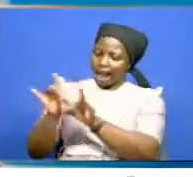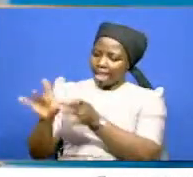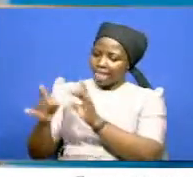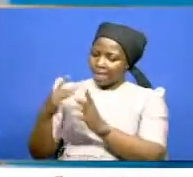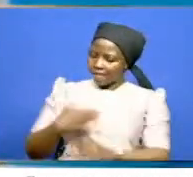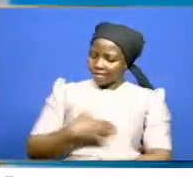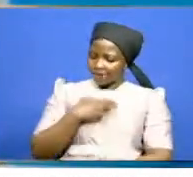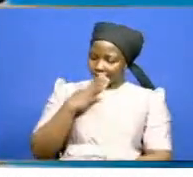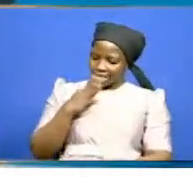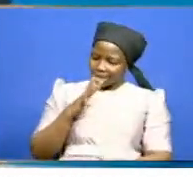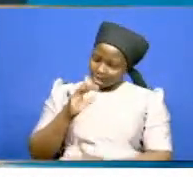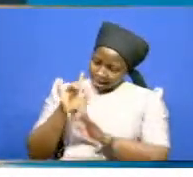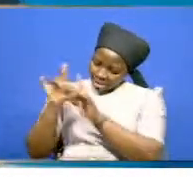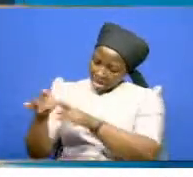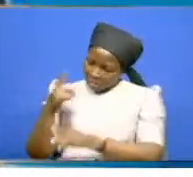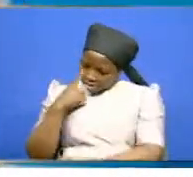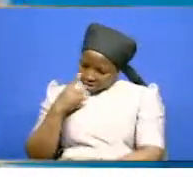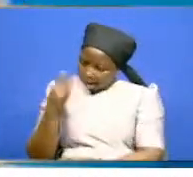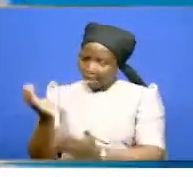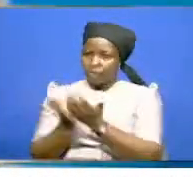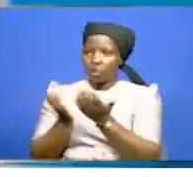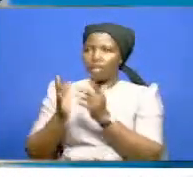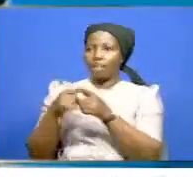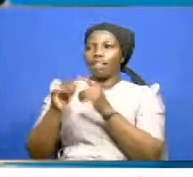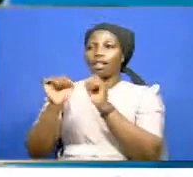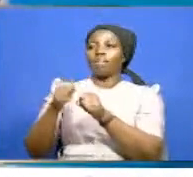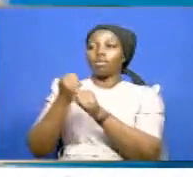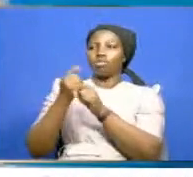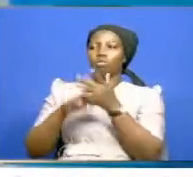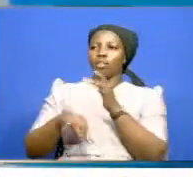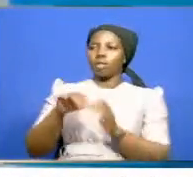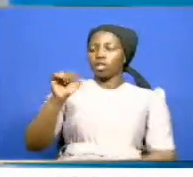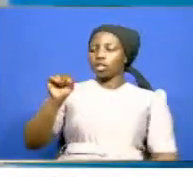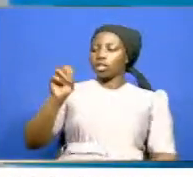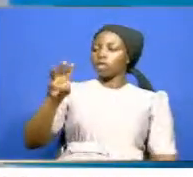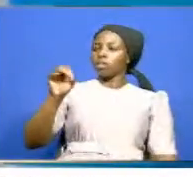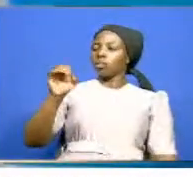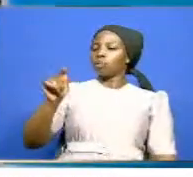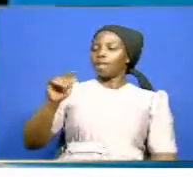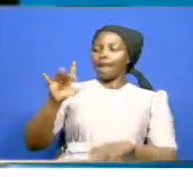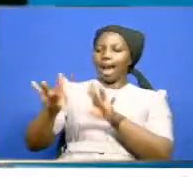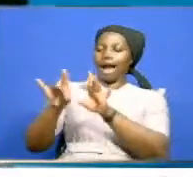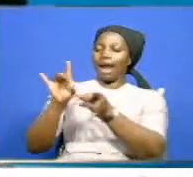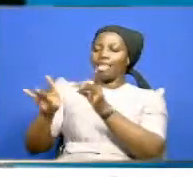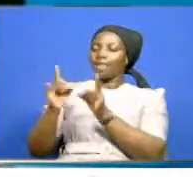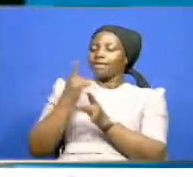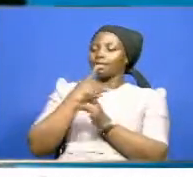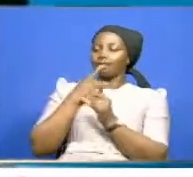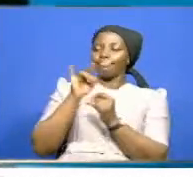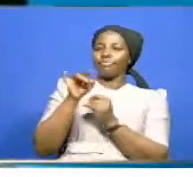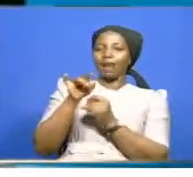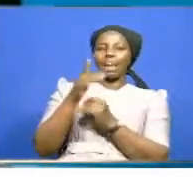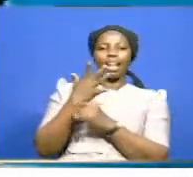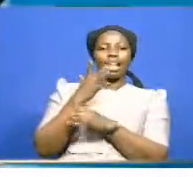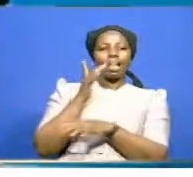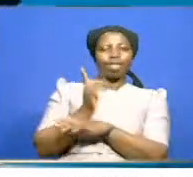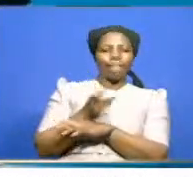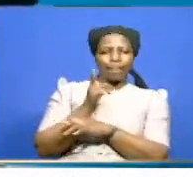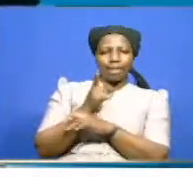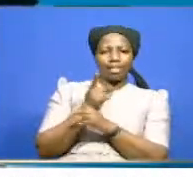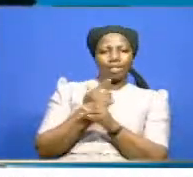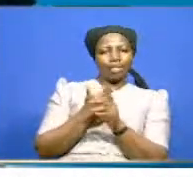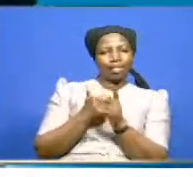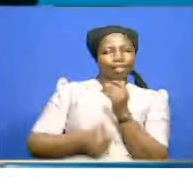to do all those, we call it a SWOT analysis. He will tell you these are the threats and these are the